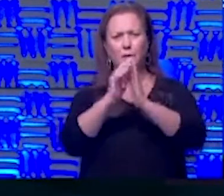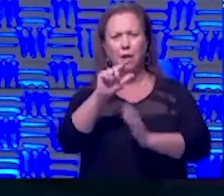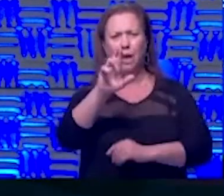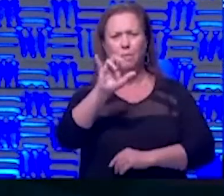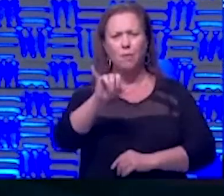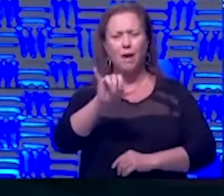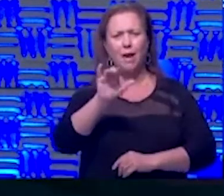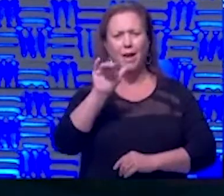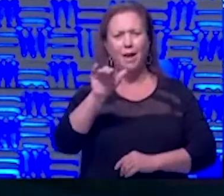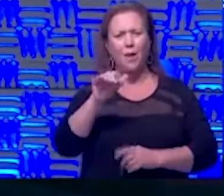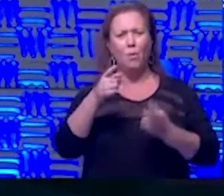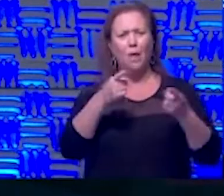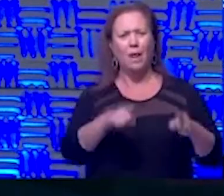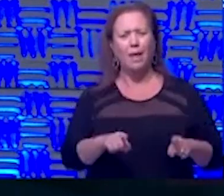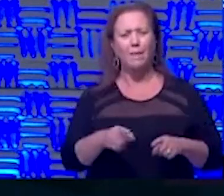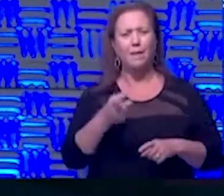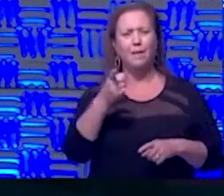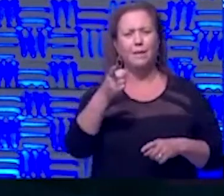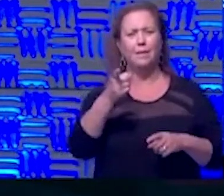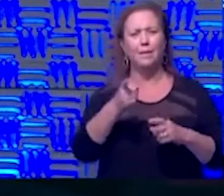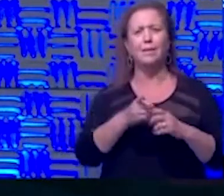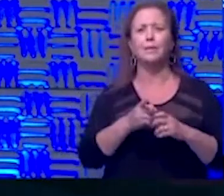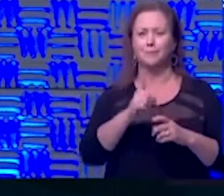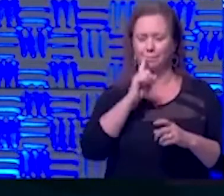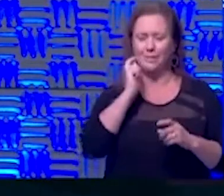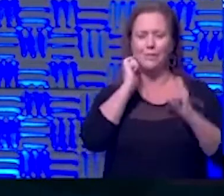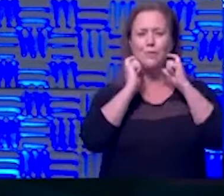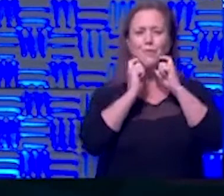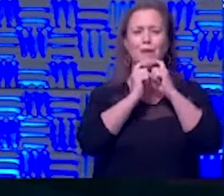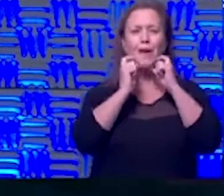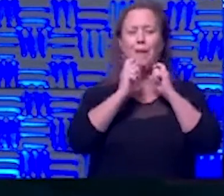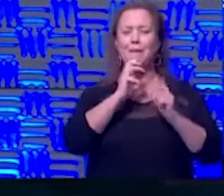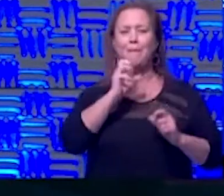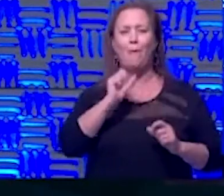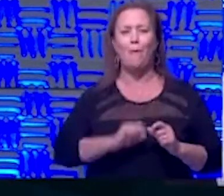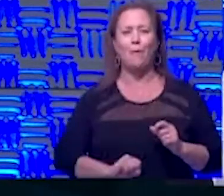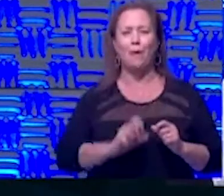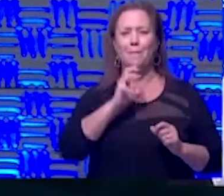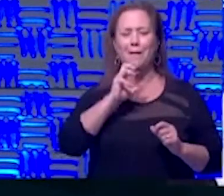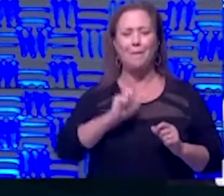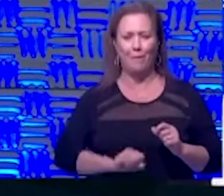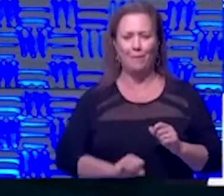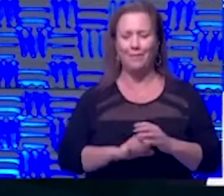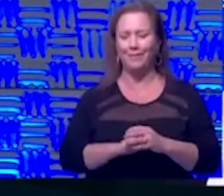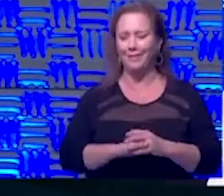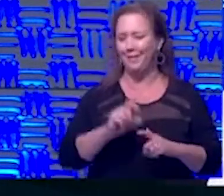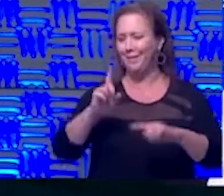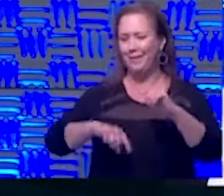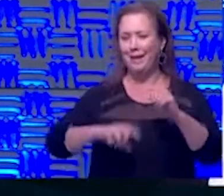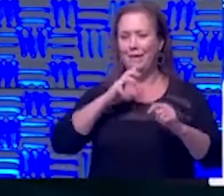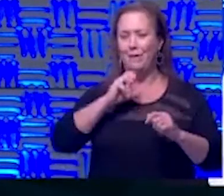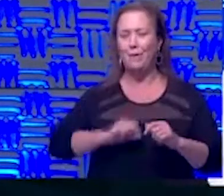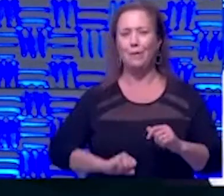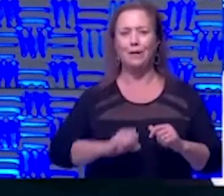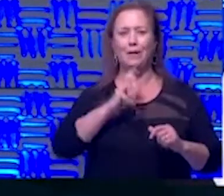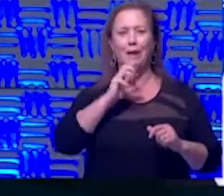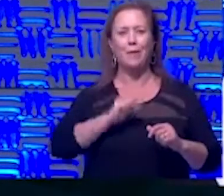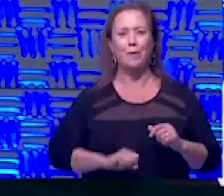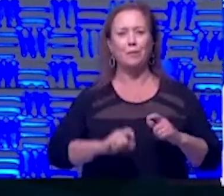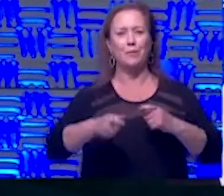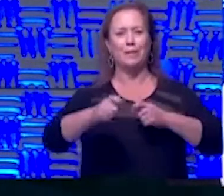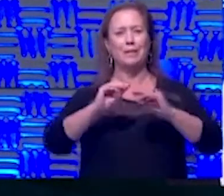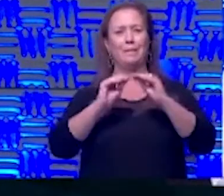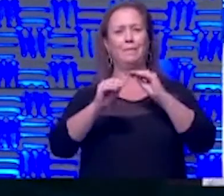happened to you, Key? It's getting there. I'm getting old. I'm getting old. Can't get old, man. I got more joints to have you